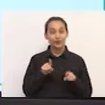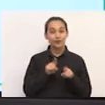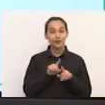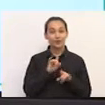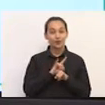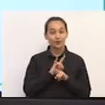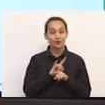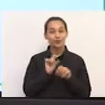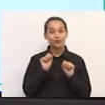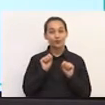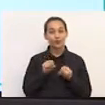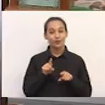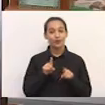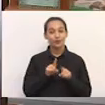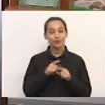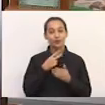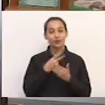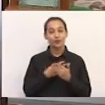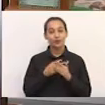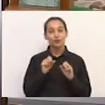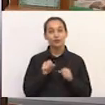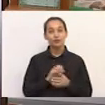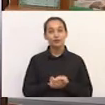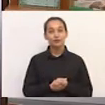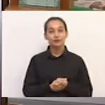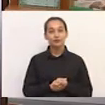yolg'onchi bo'ladimi? Degan misralarni ko'rishimiz mumkin.